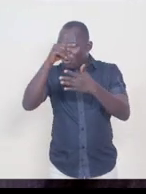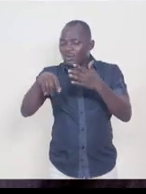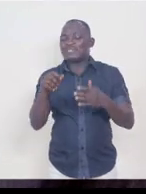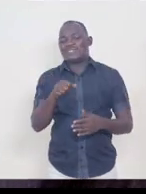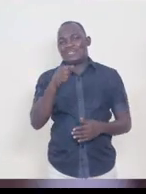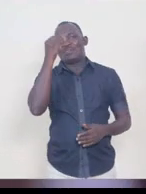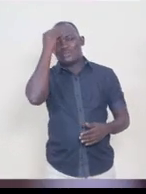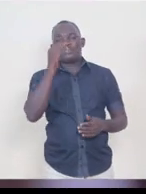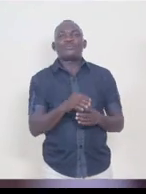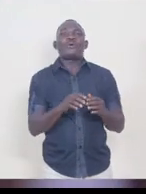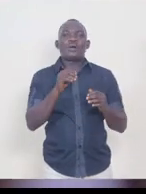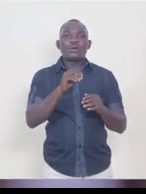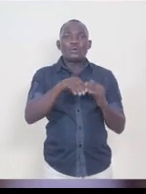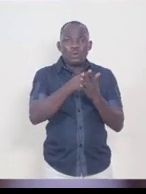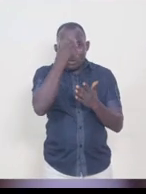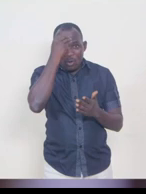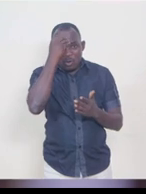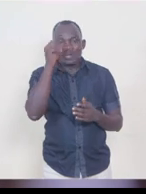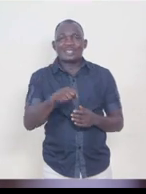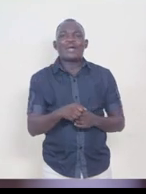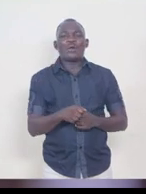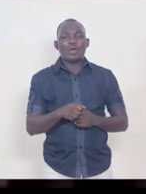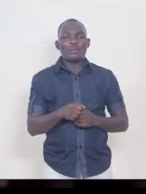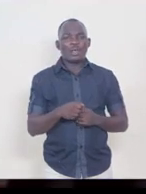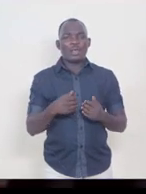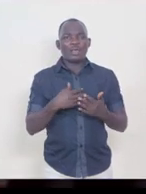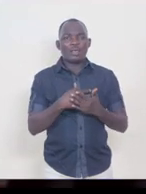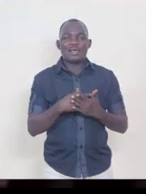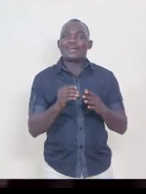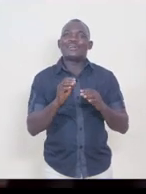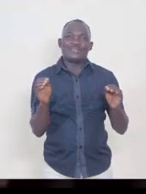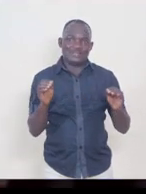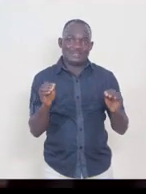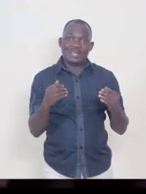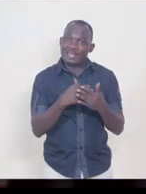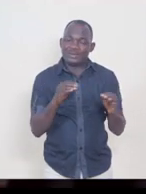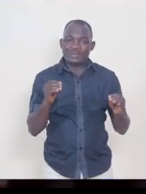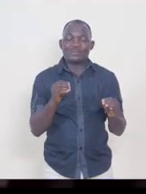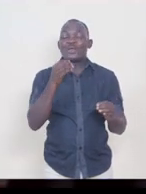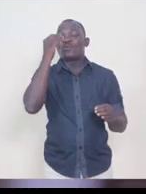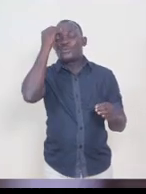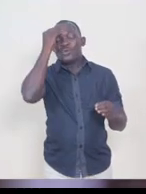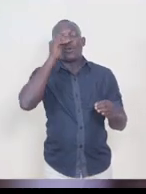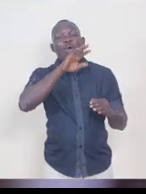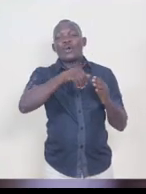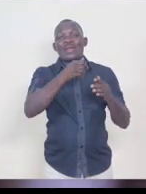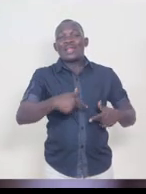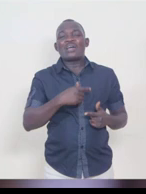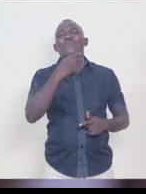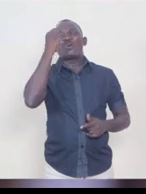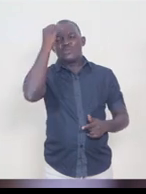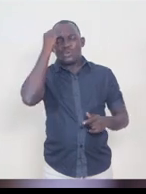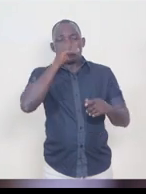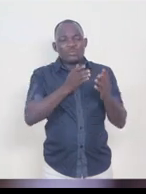about you, sir. Everything? Should I be scared? No, I meant everything about you on the internet. Everything on